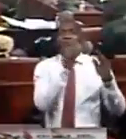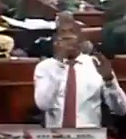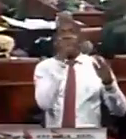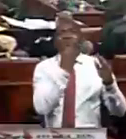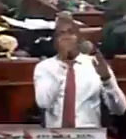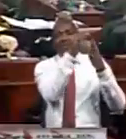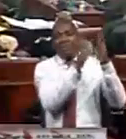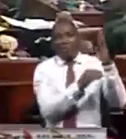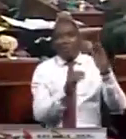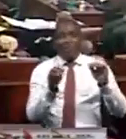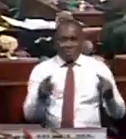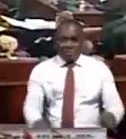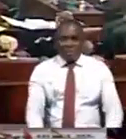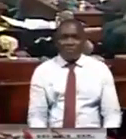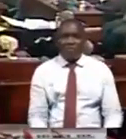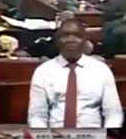are. I'm sorry.